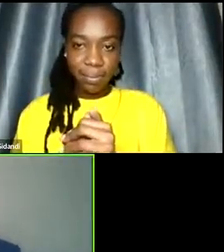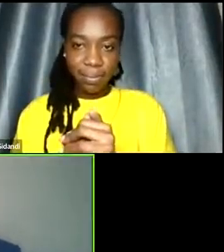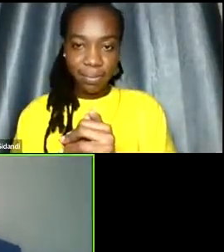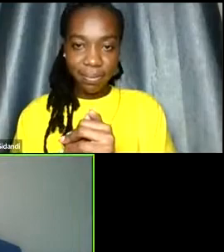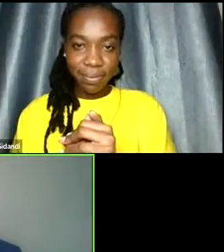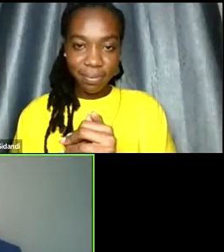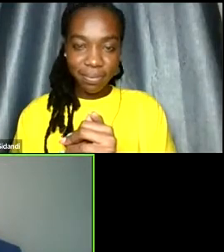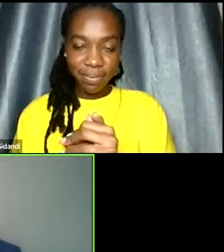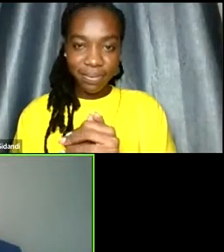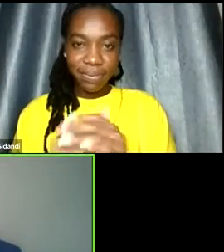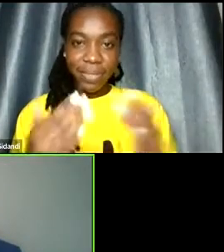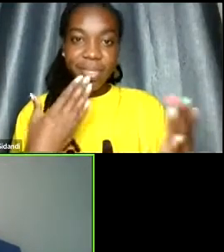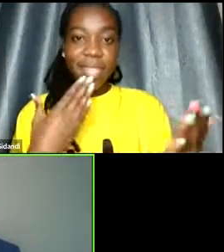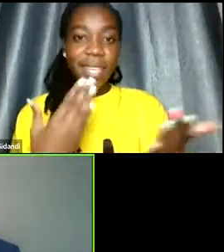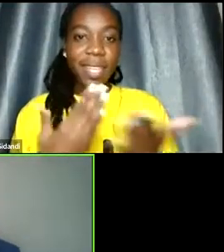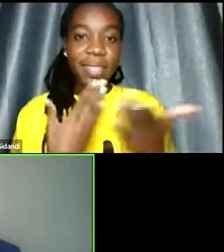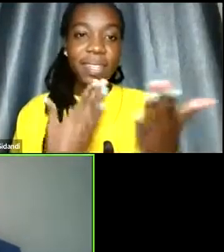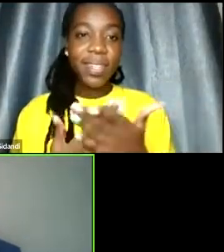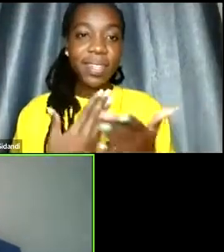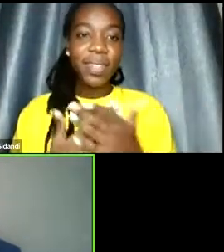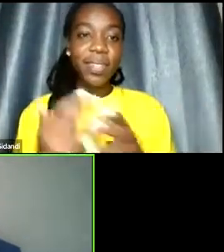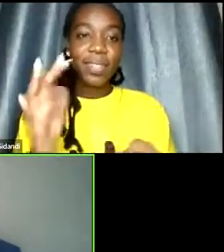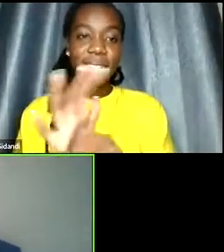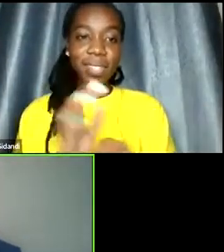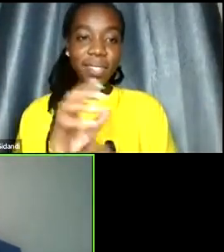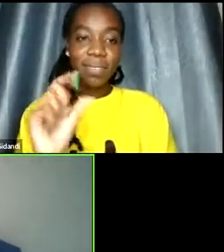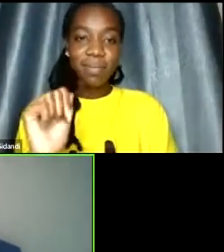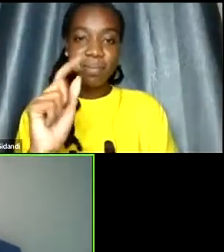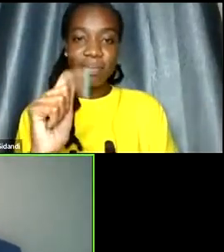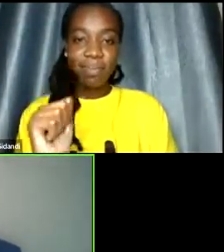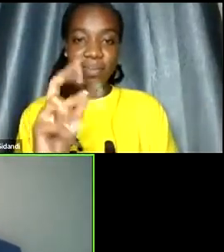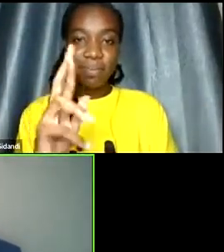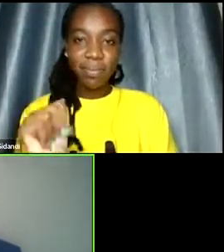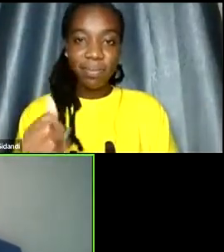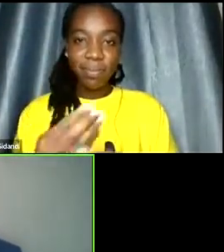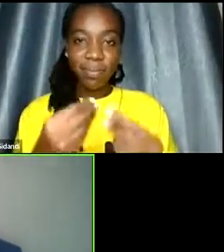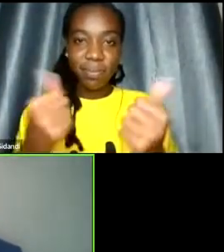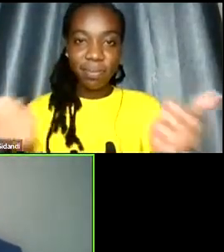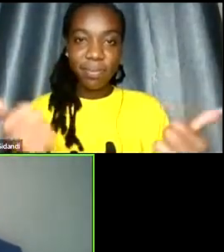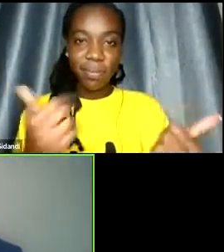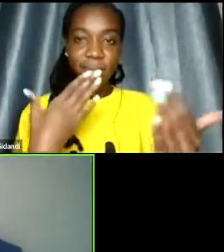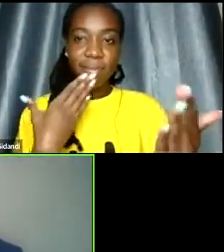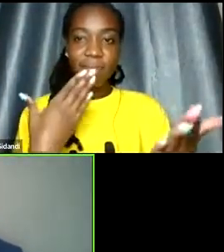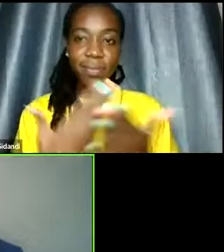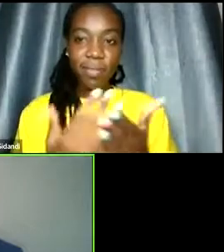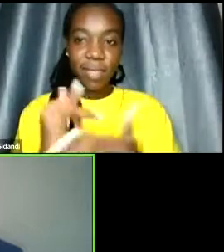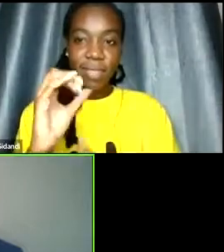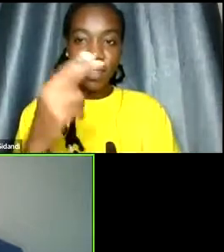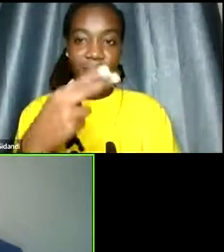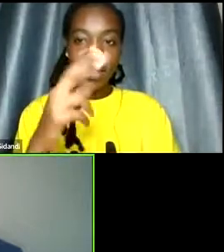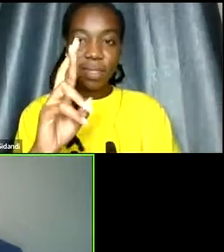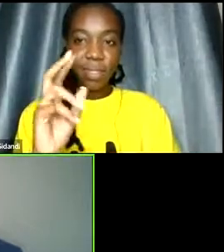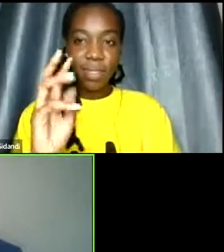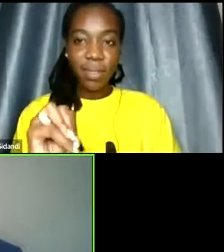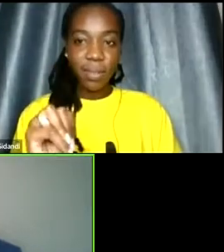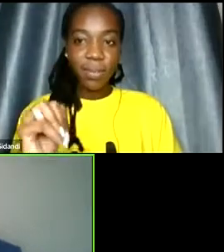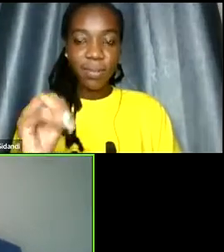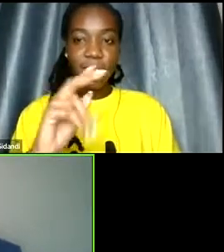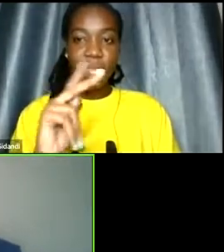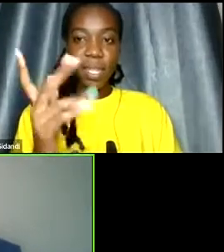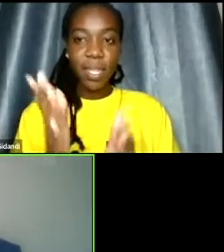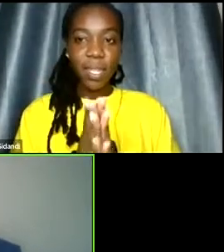Thank you very much, Grace and Atara Solutions, for offering to host me. Thank you to IHRM Kenya and your leader,